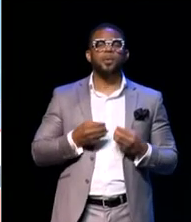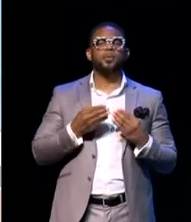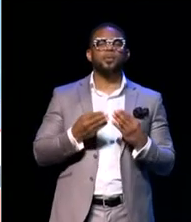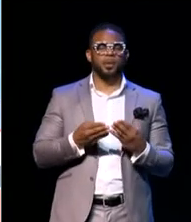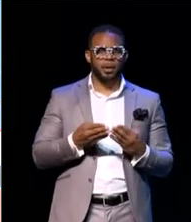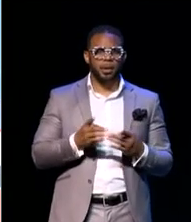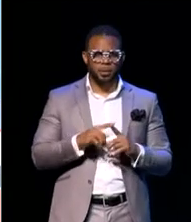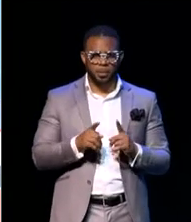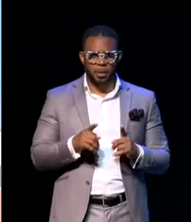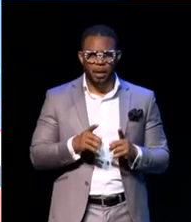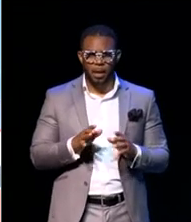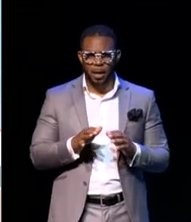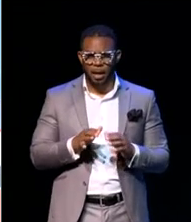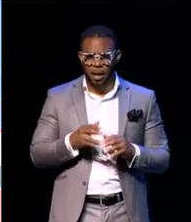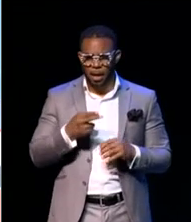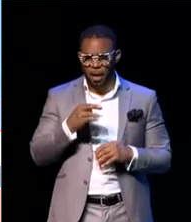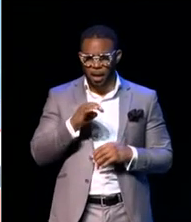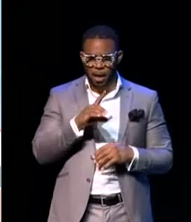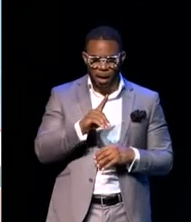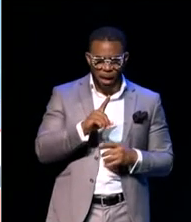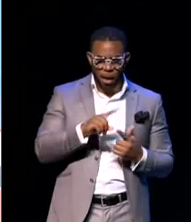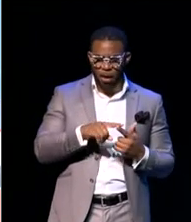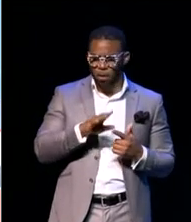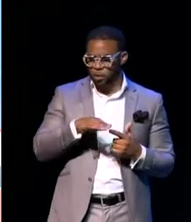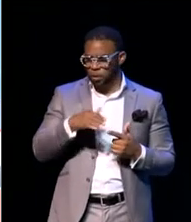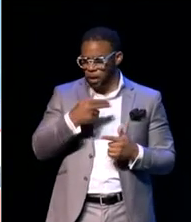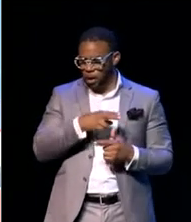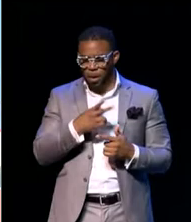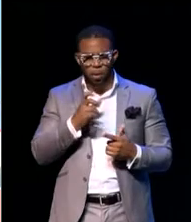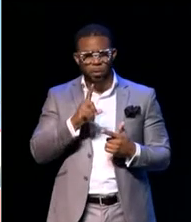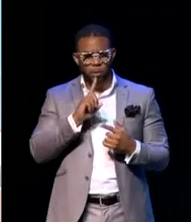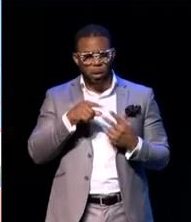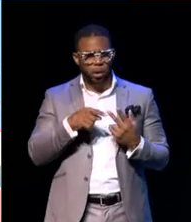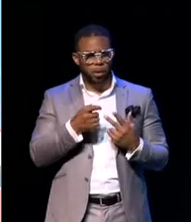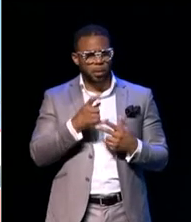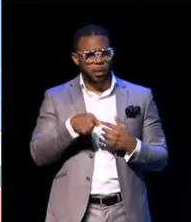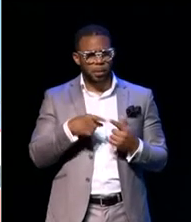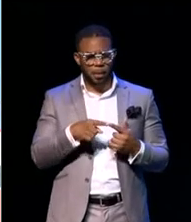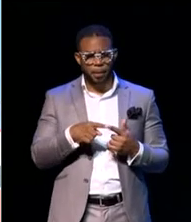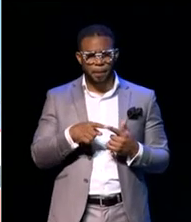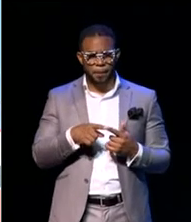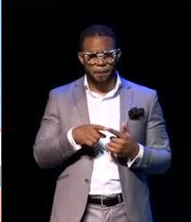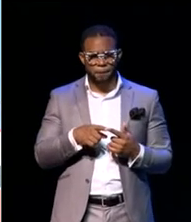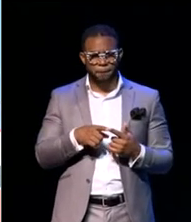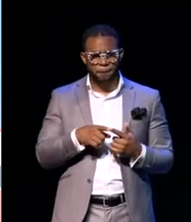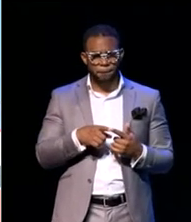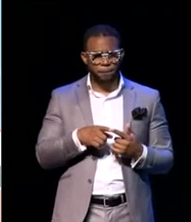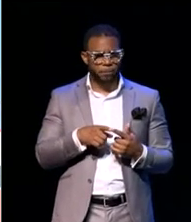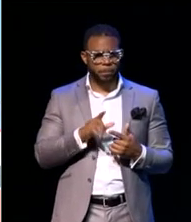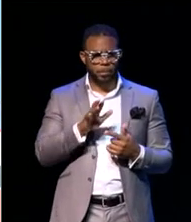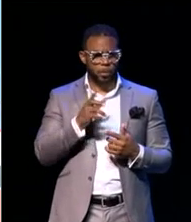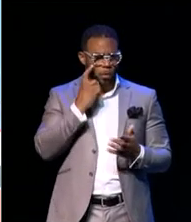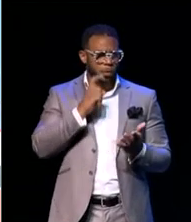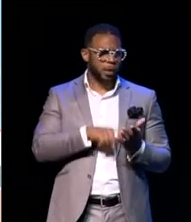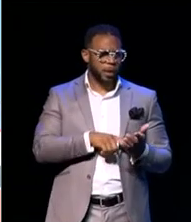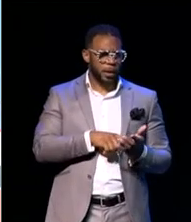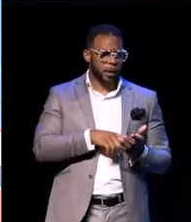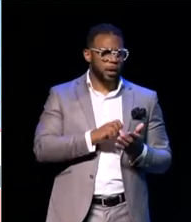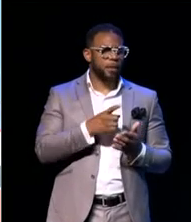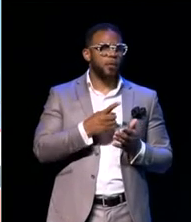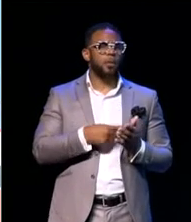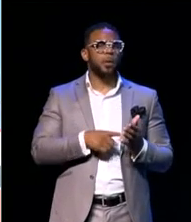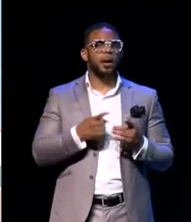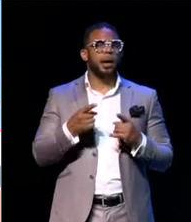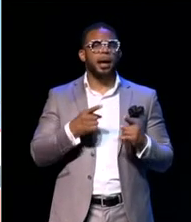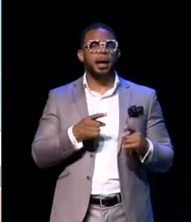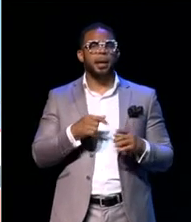provided, but Howard Children's Hospital, I wanted you to talk a little bit about your recognition of what